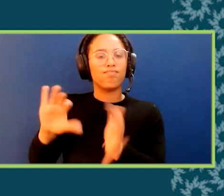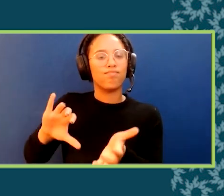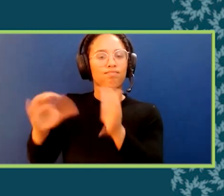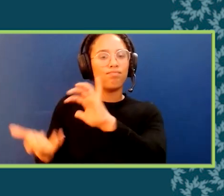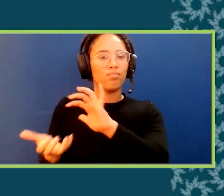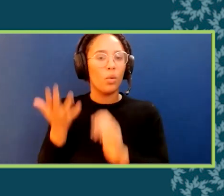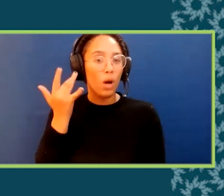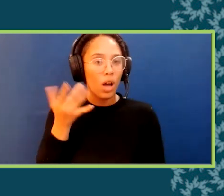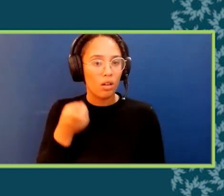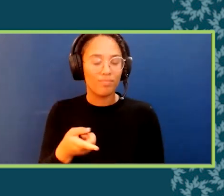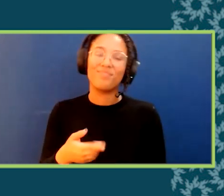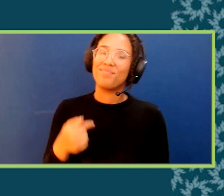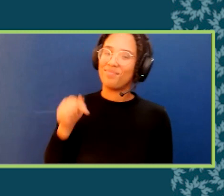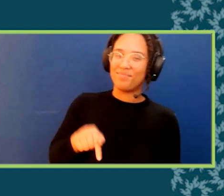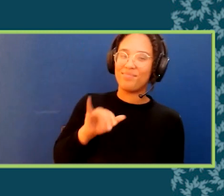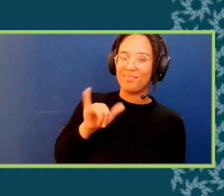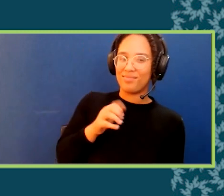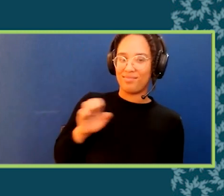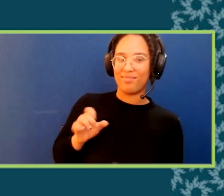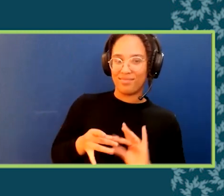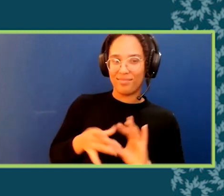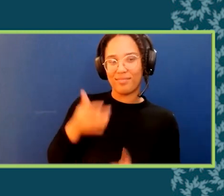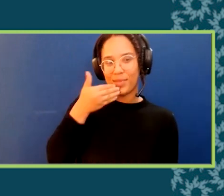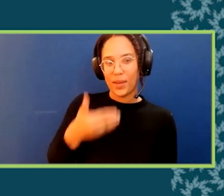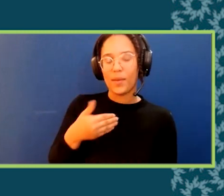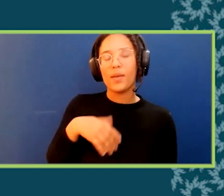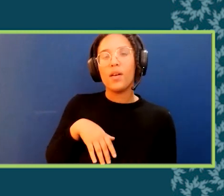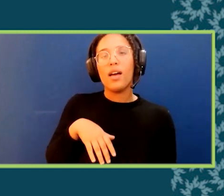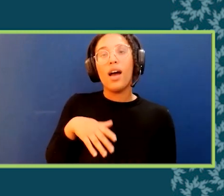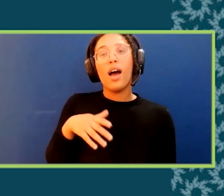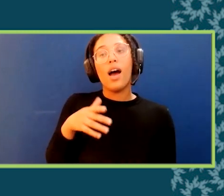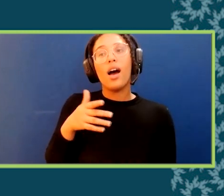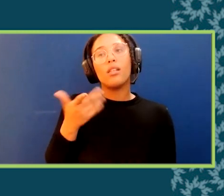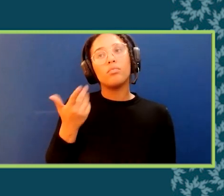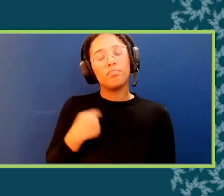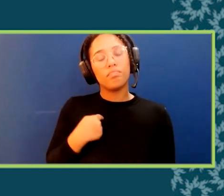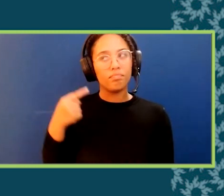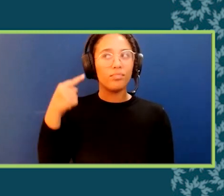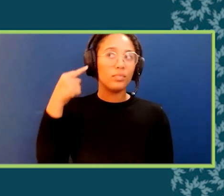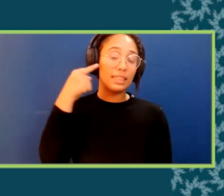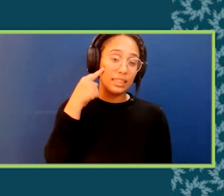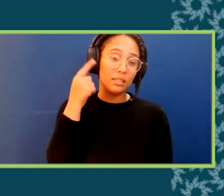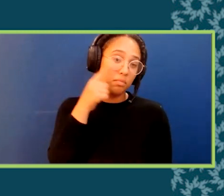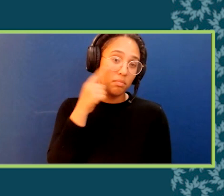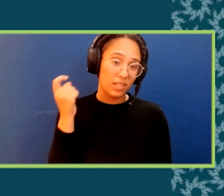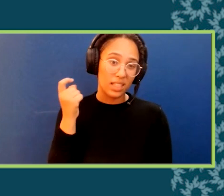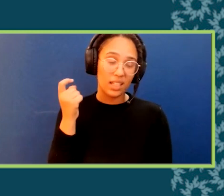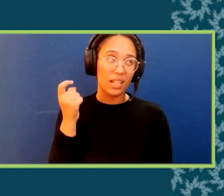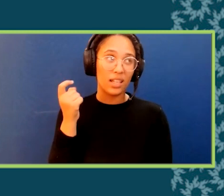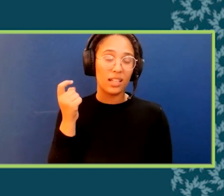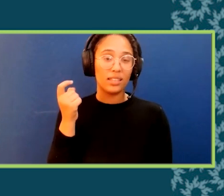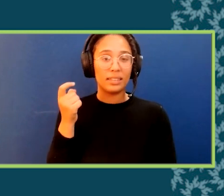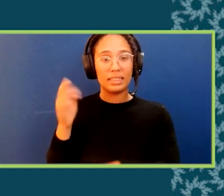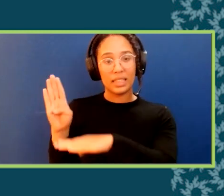This is Jess. Thanks, Lindsey. I would say because there's no business and there's no organization